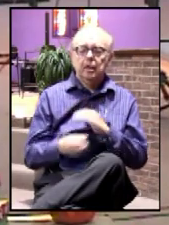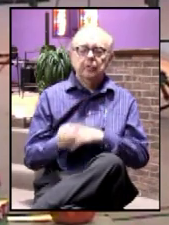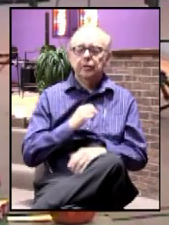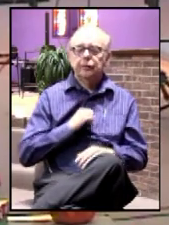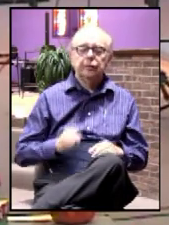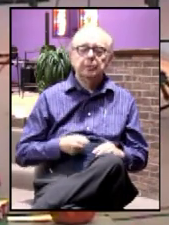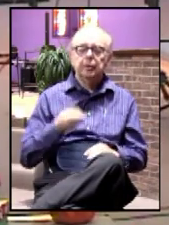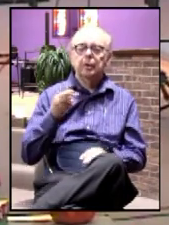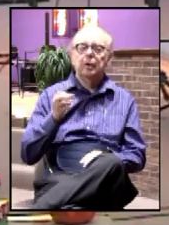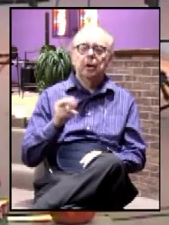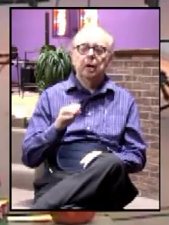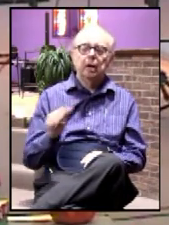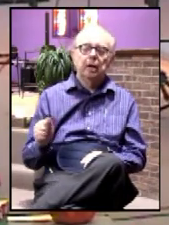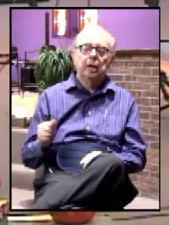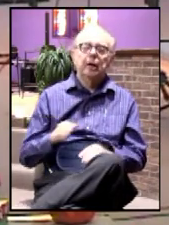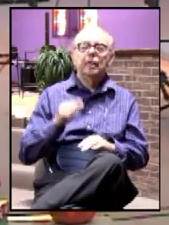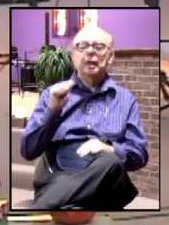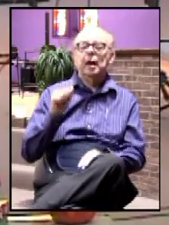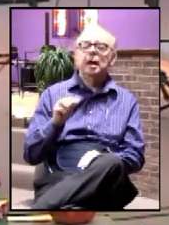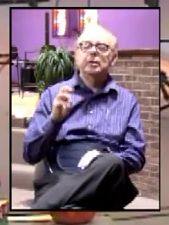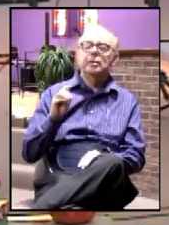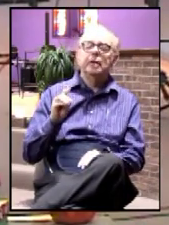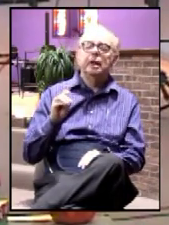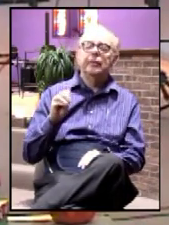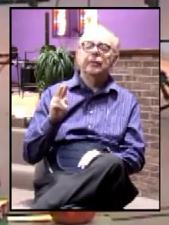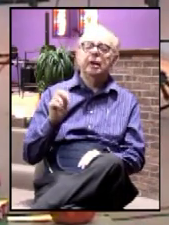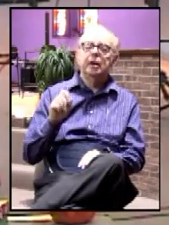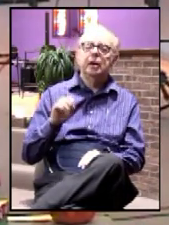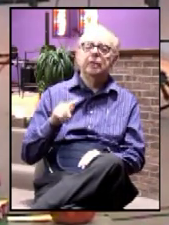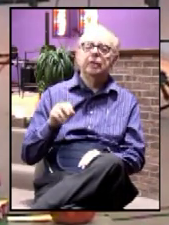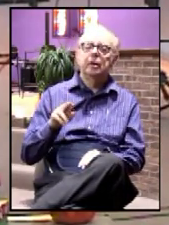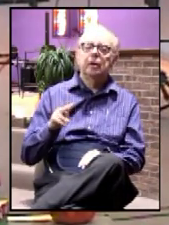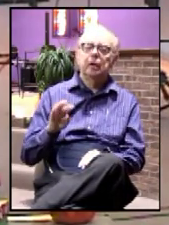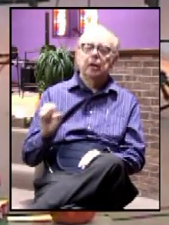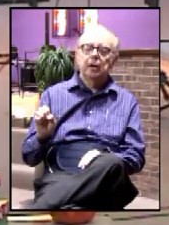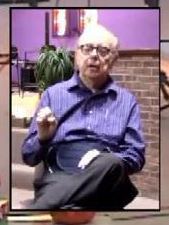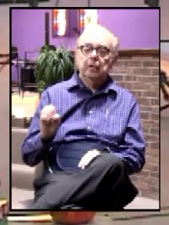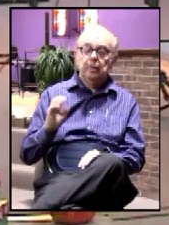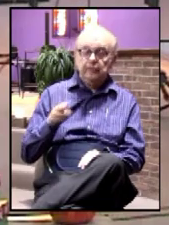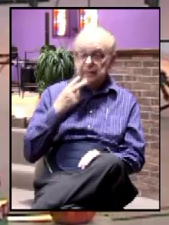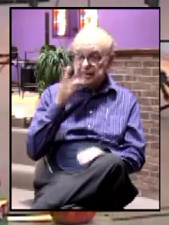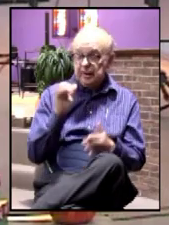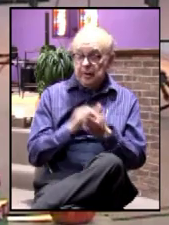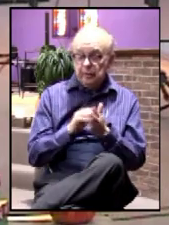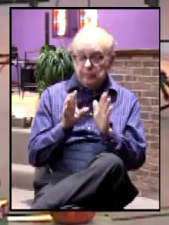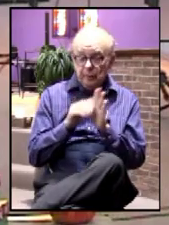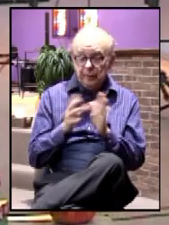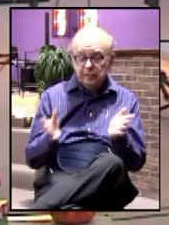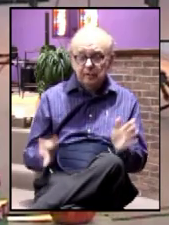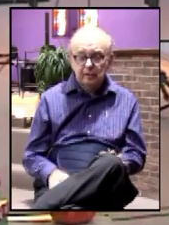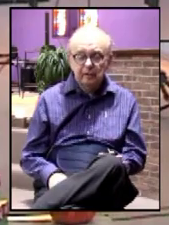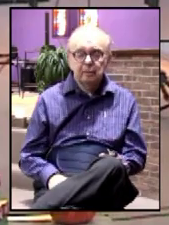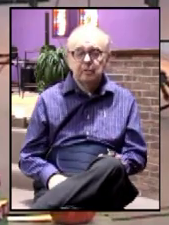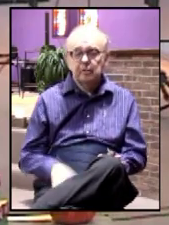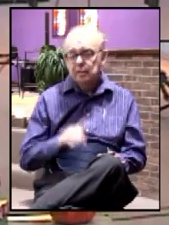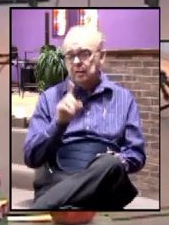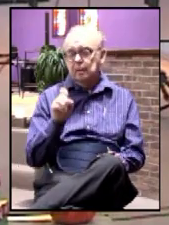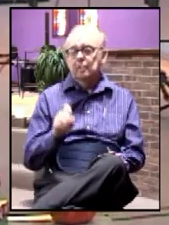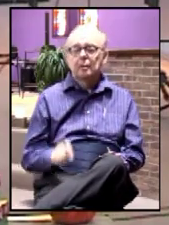with the superheroes, the Avengers. How many of you all seen them?